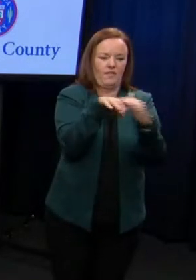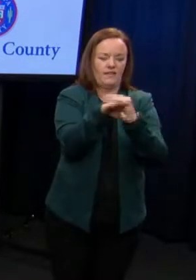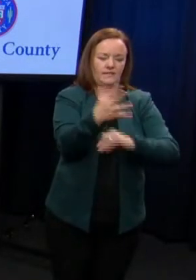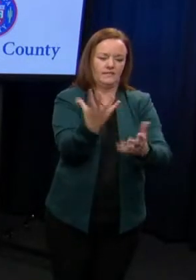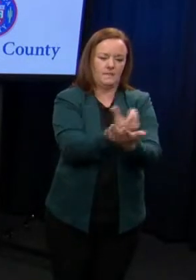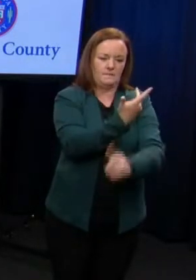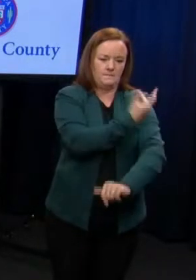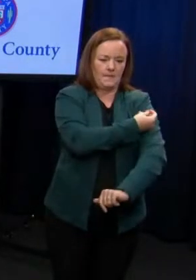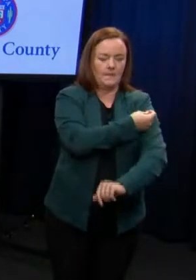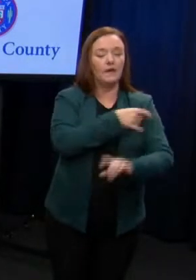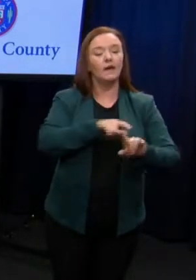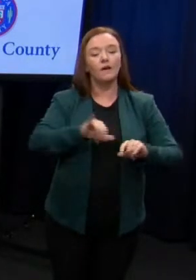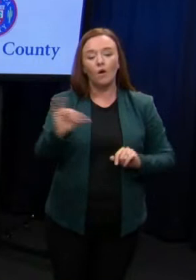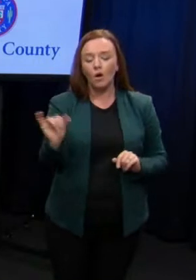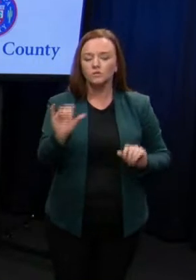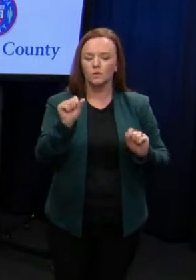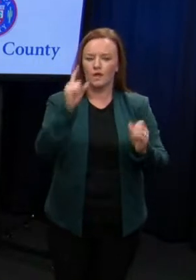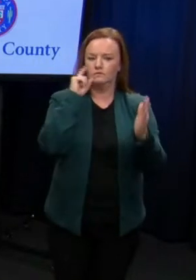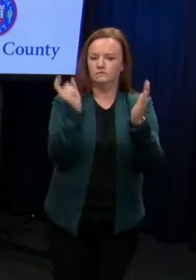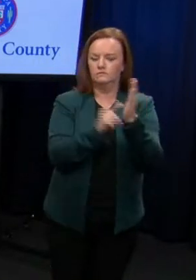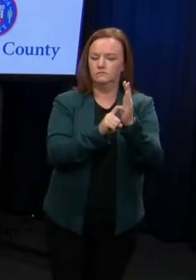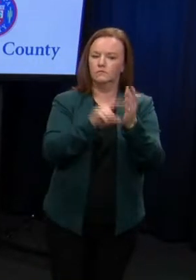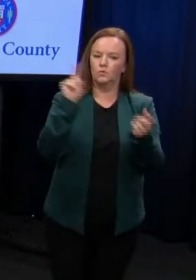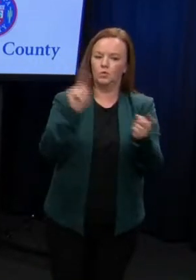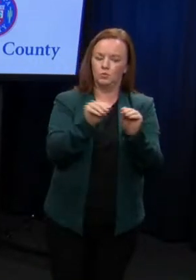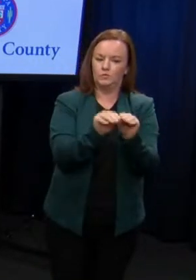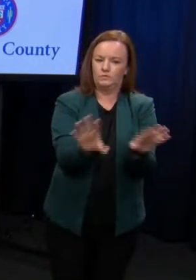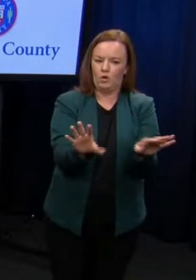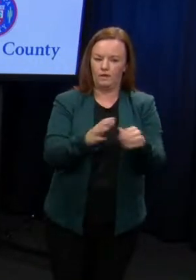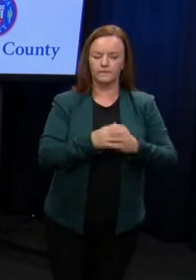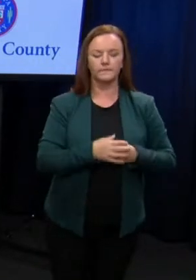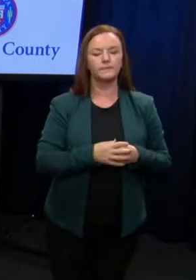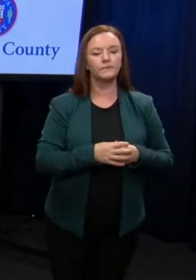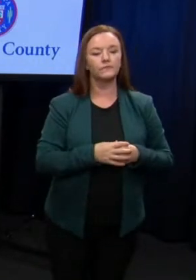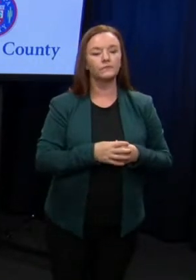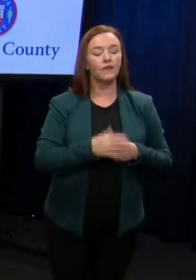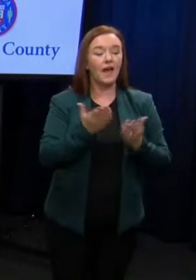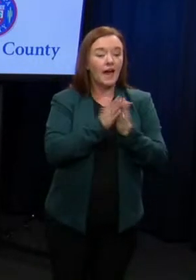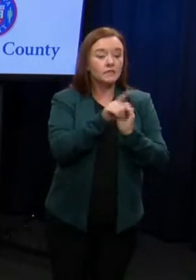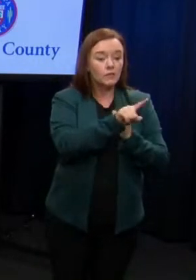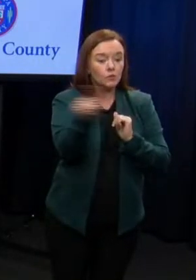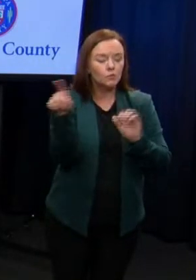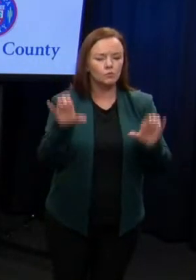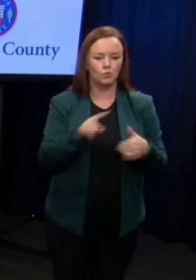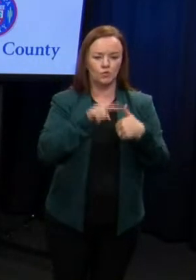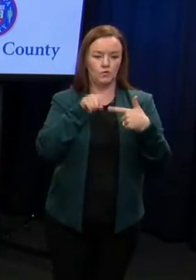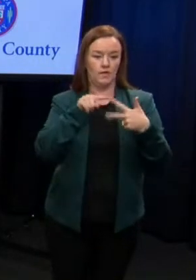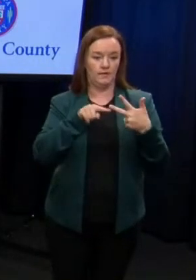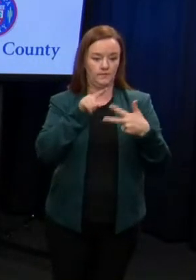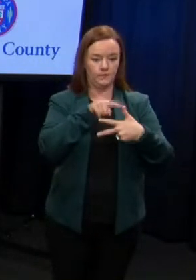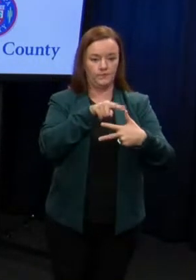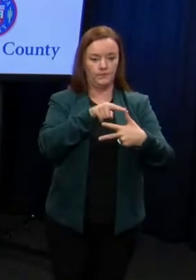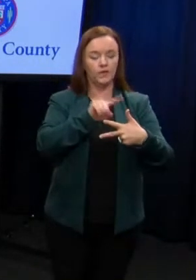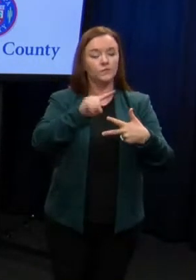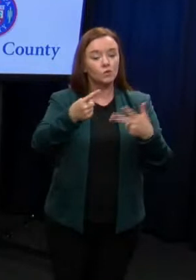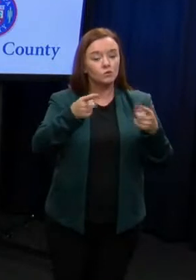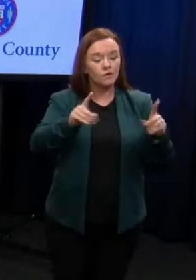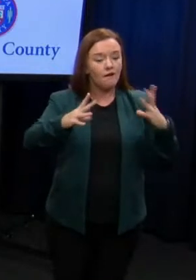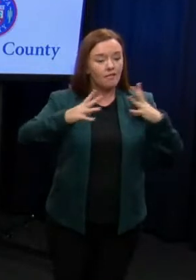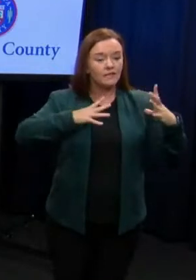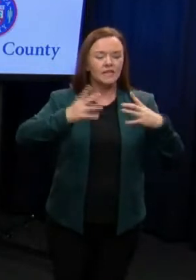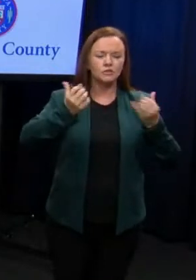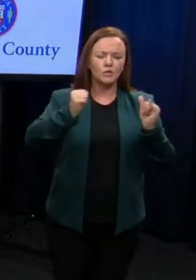spread. We are asking you to do 3 things. First, do what you can to help stop the spread over the